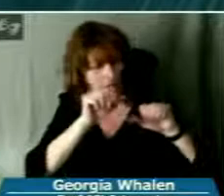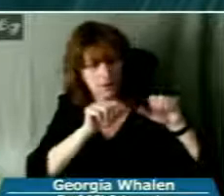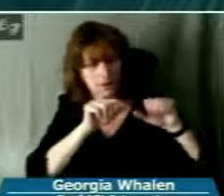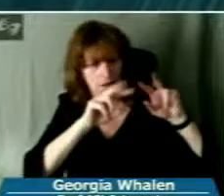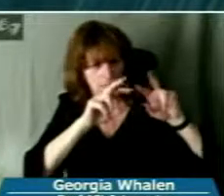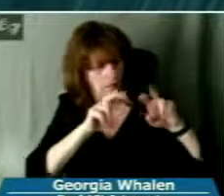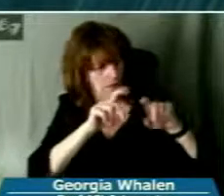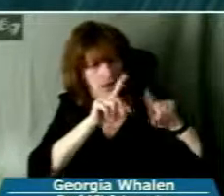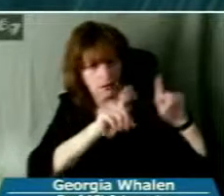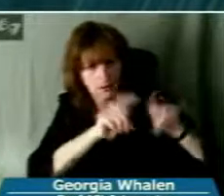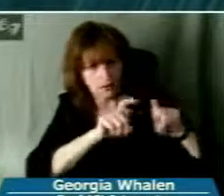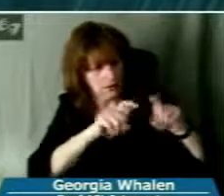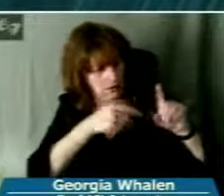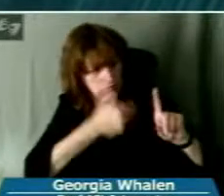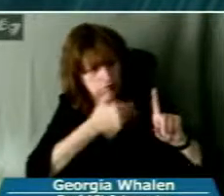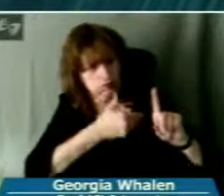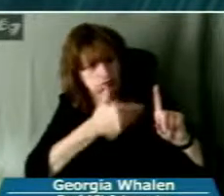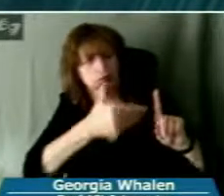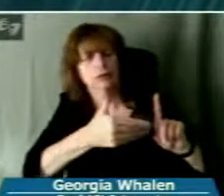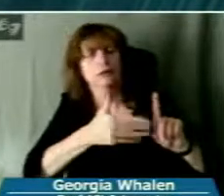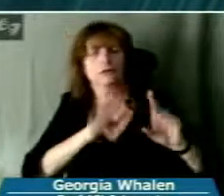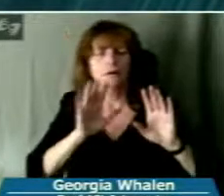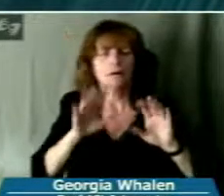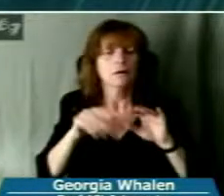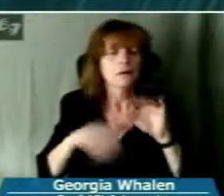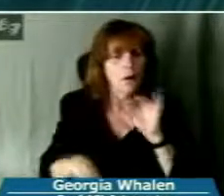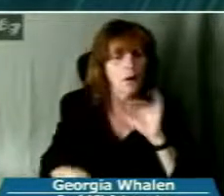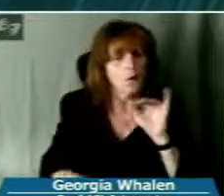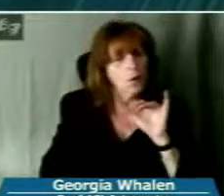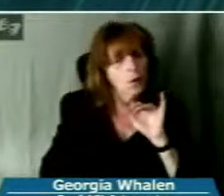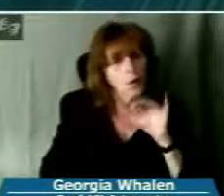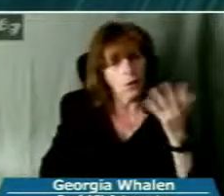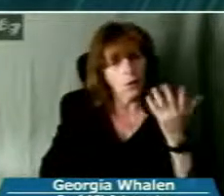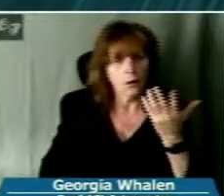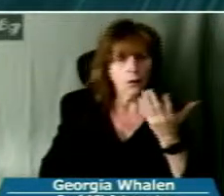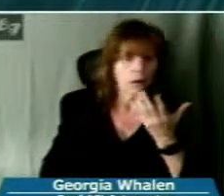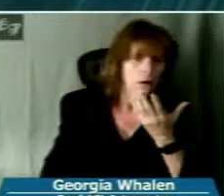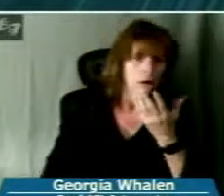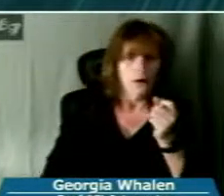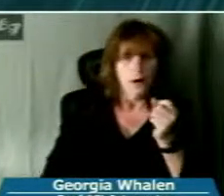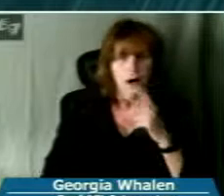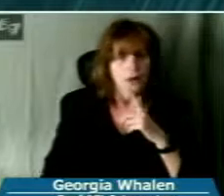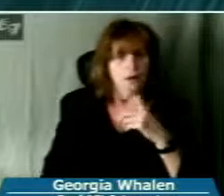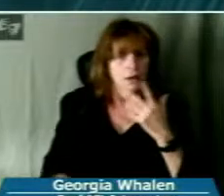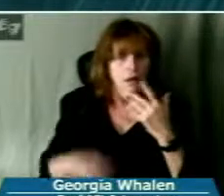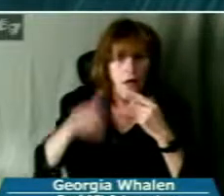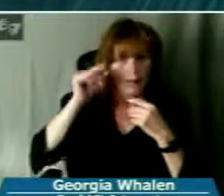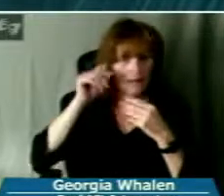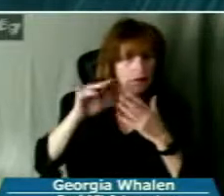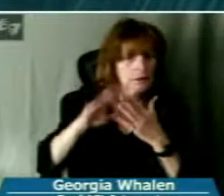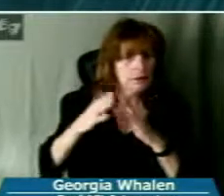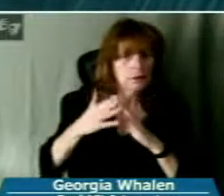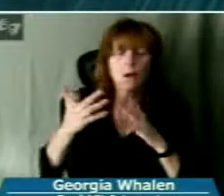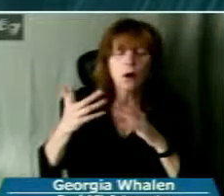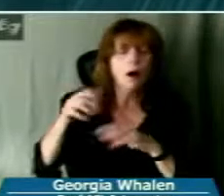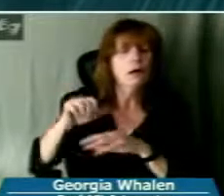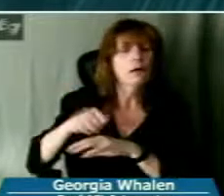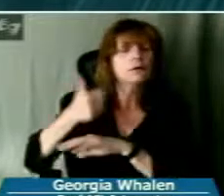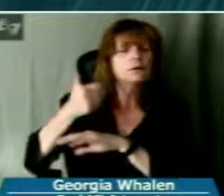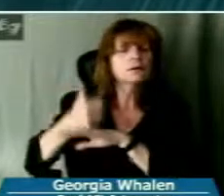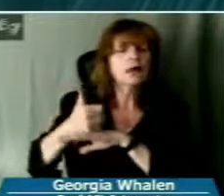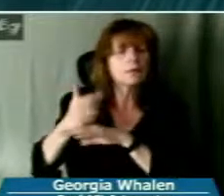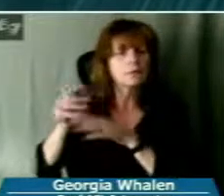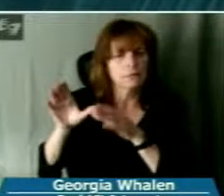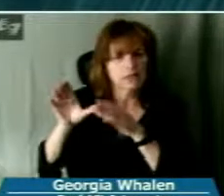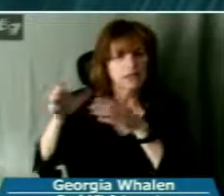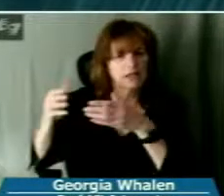Working with the city to get a formal command management group together. In fact, Paul Johnson has